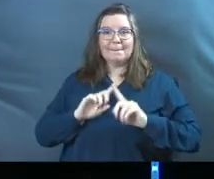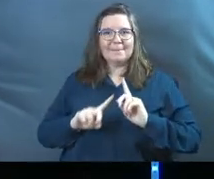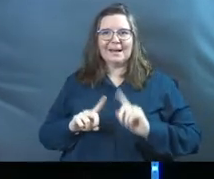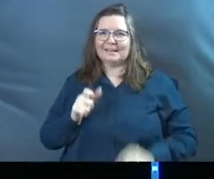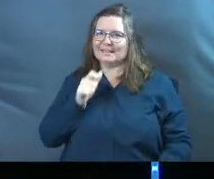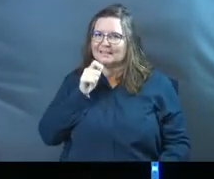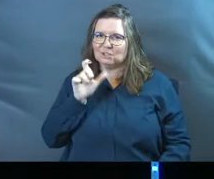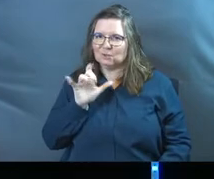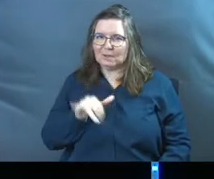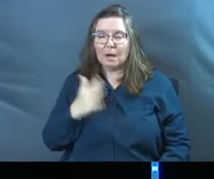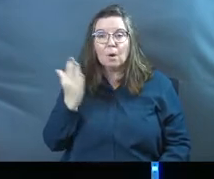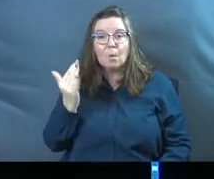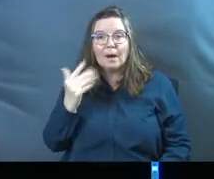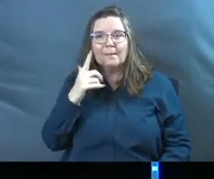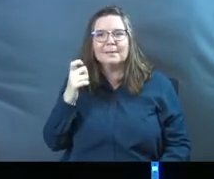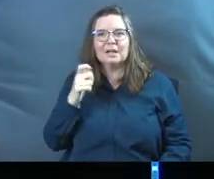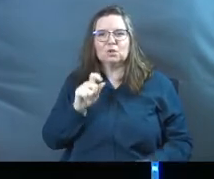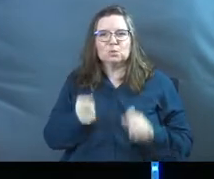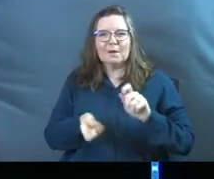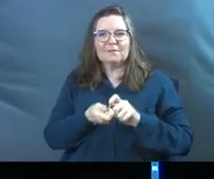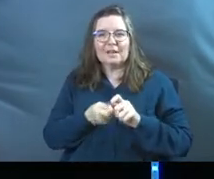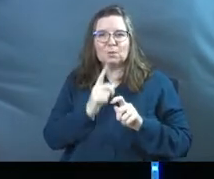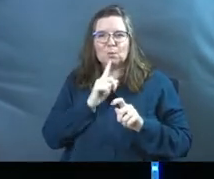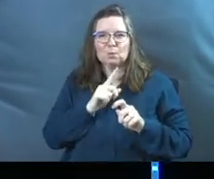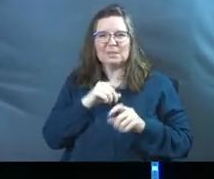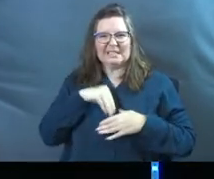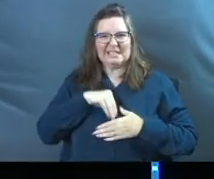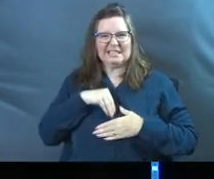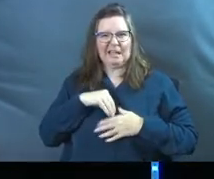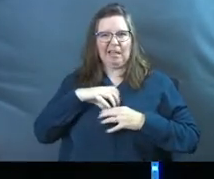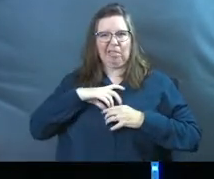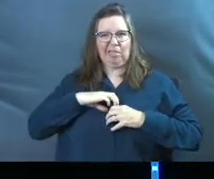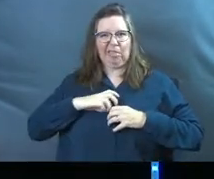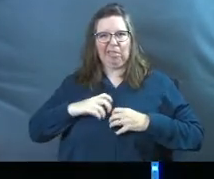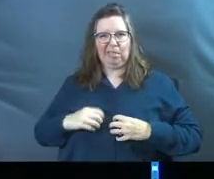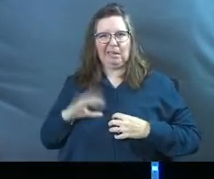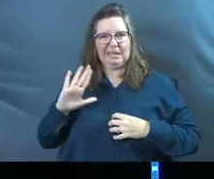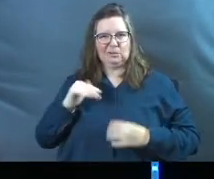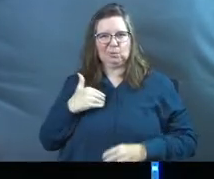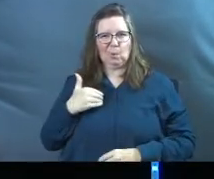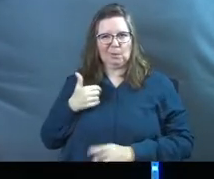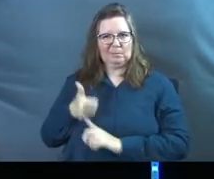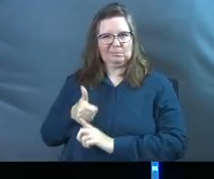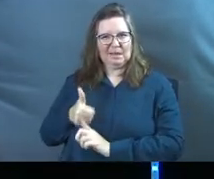But he doesn't do it. Why? Because revenge would have rotted Joseph's soul.